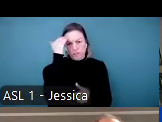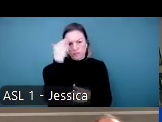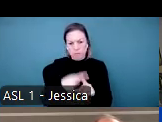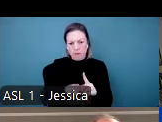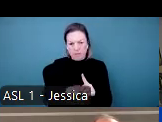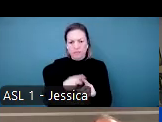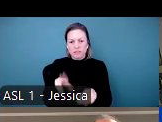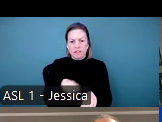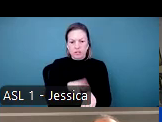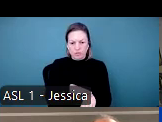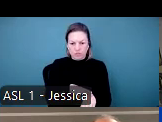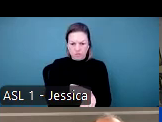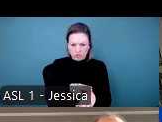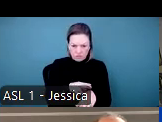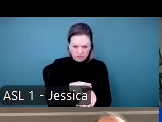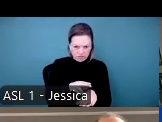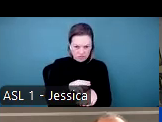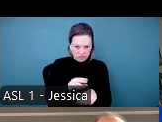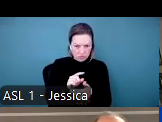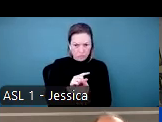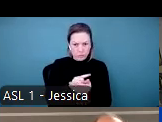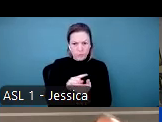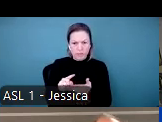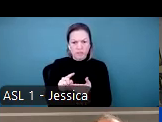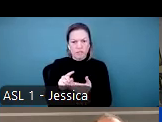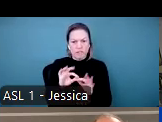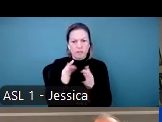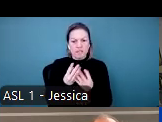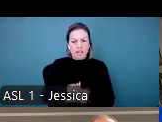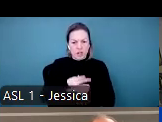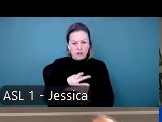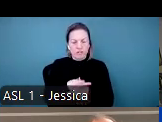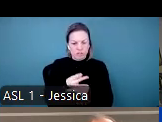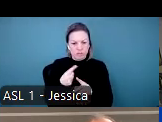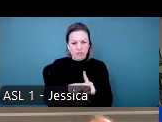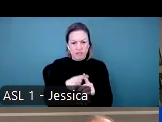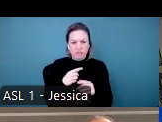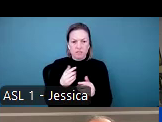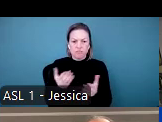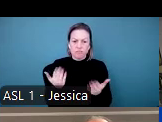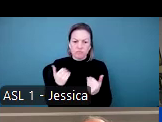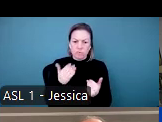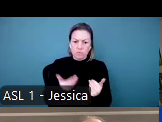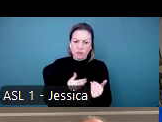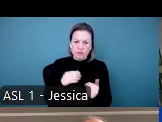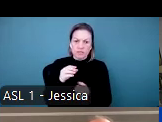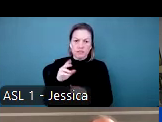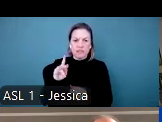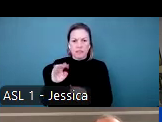National Family Caregivers Month. Please join me in welcoming Secretary Kim